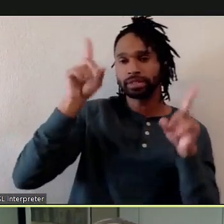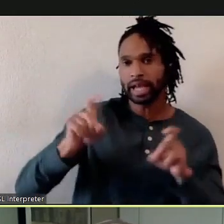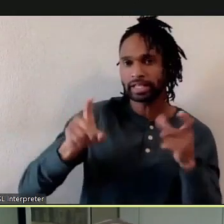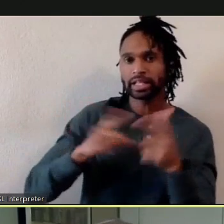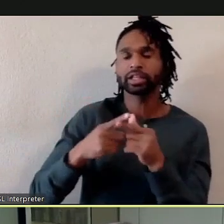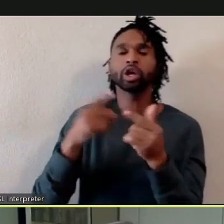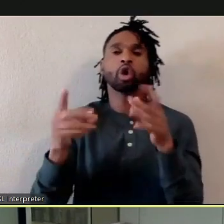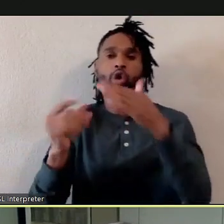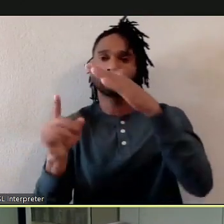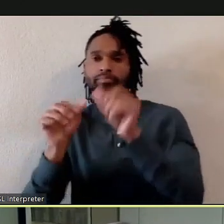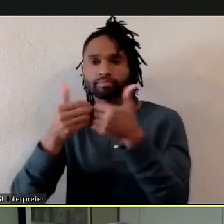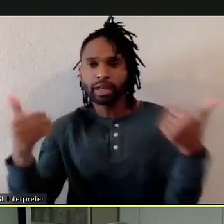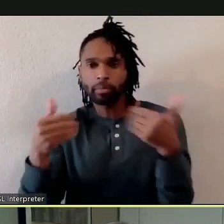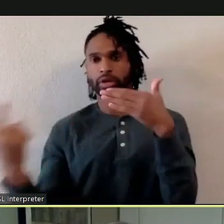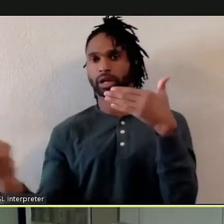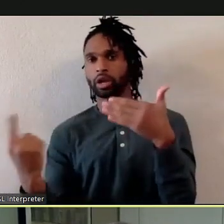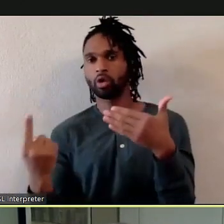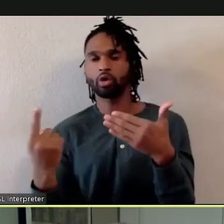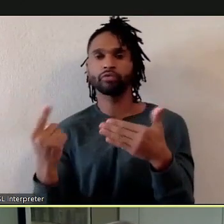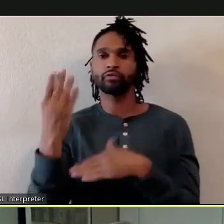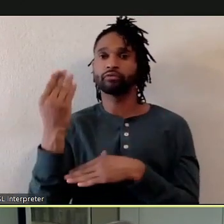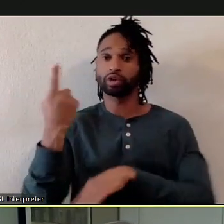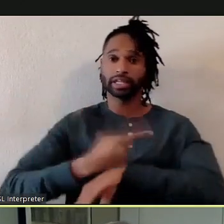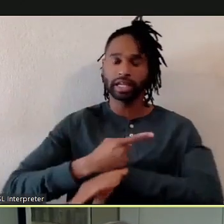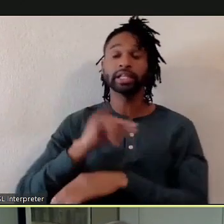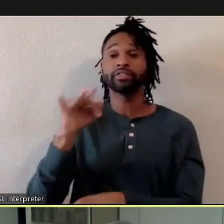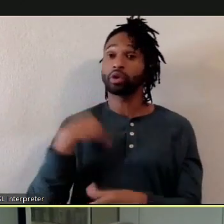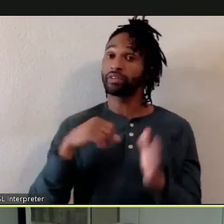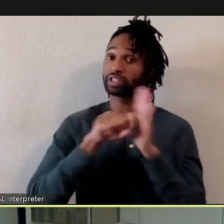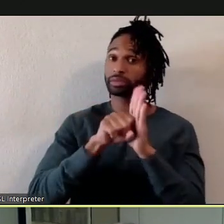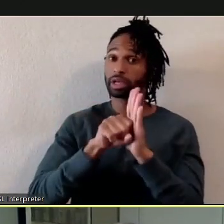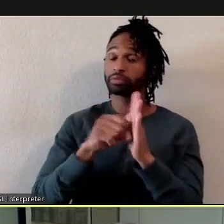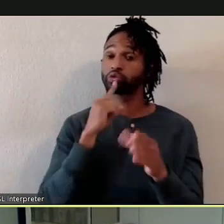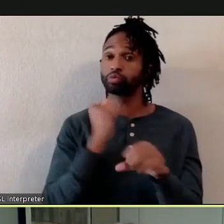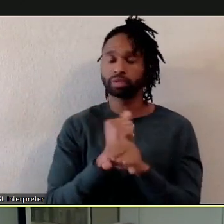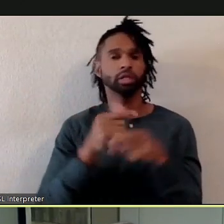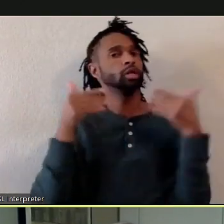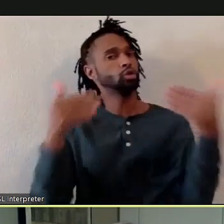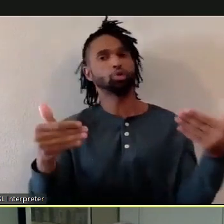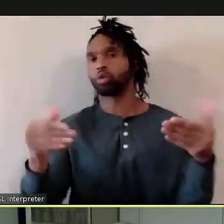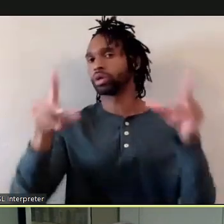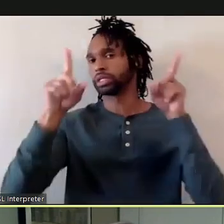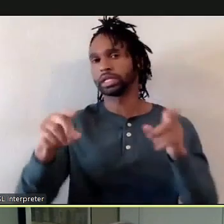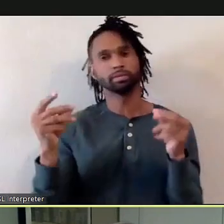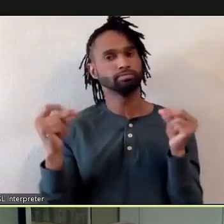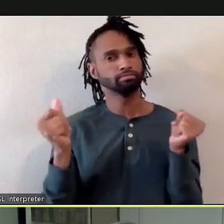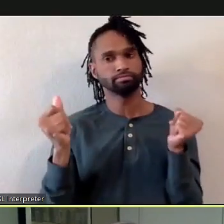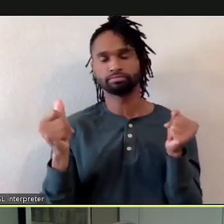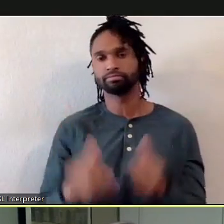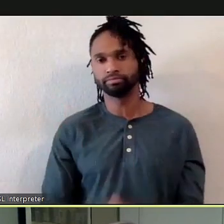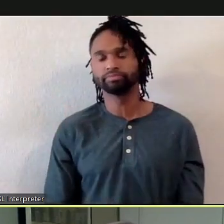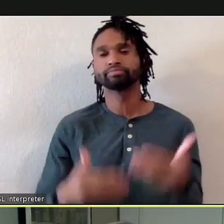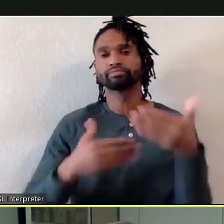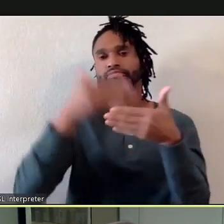days, regardless of the test result. If you have symptoms of COVID-19, get tested immediately. Next slide.